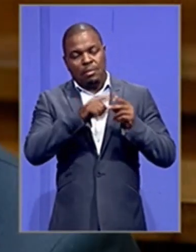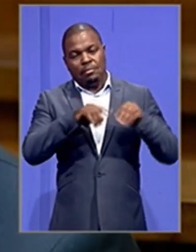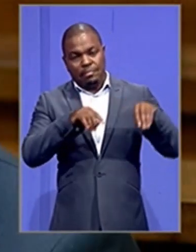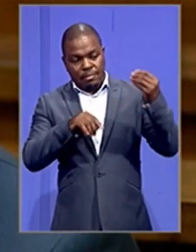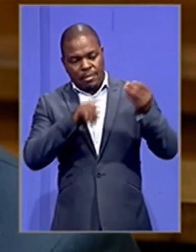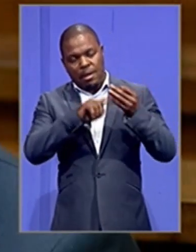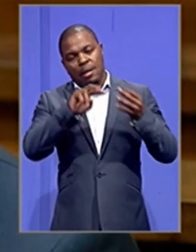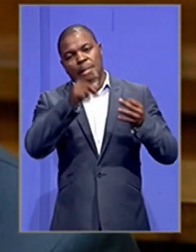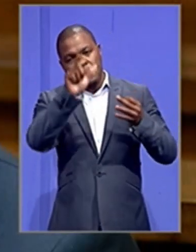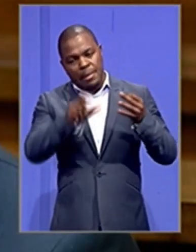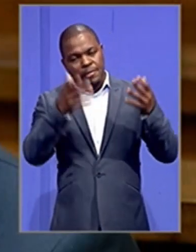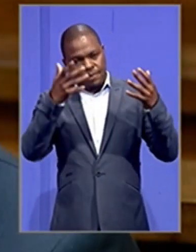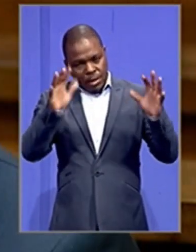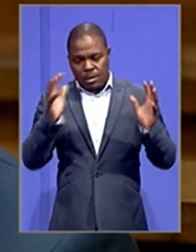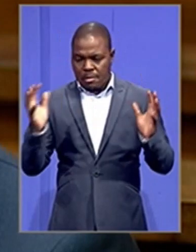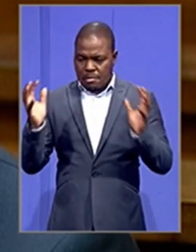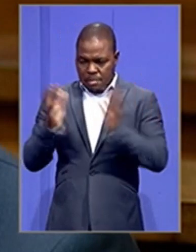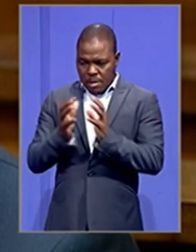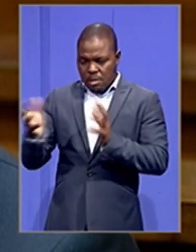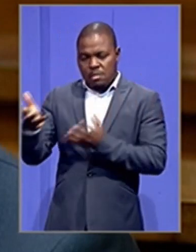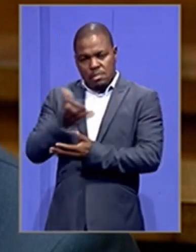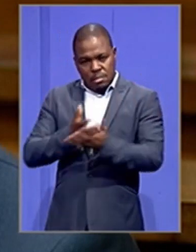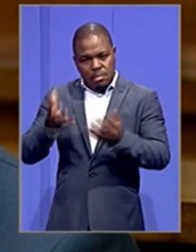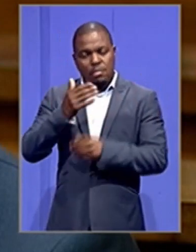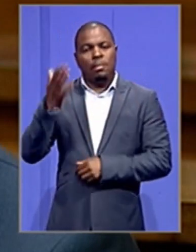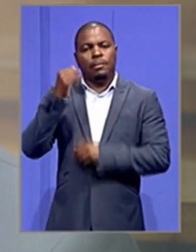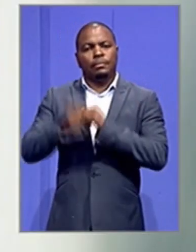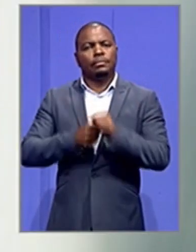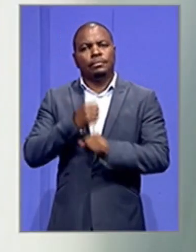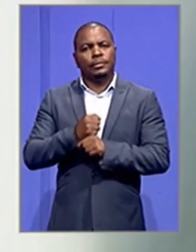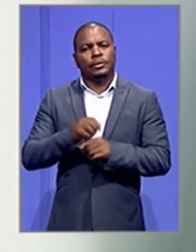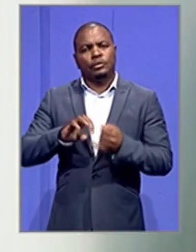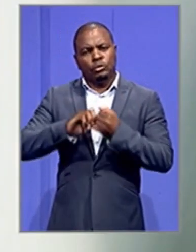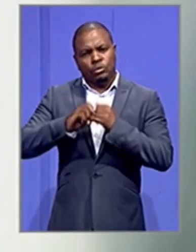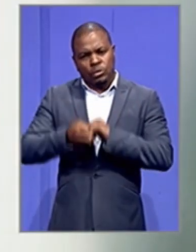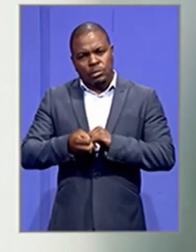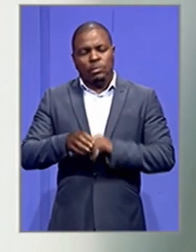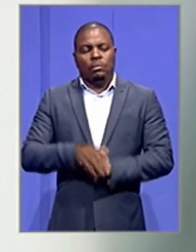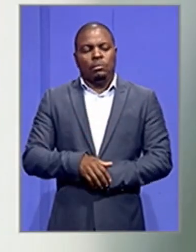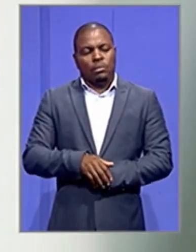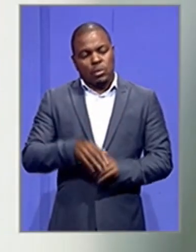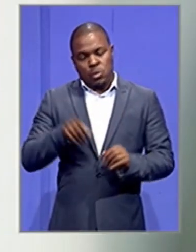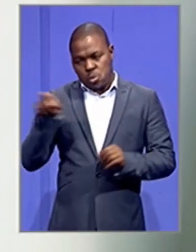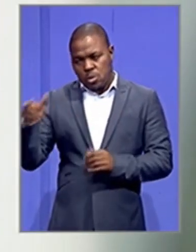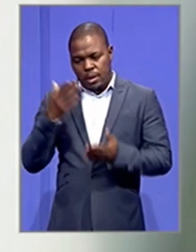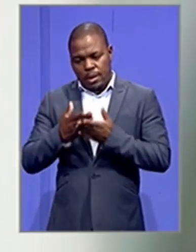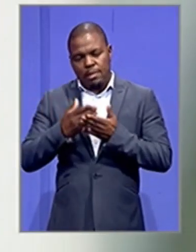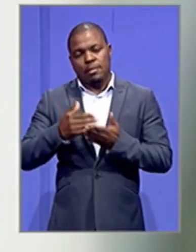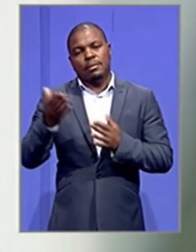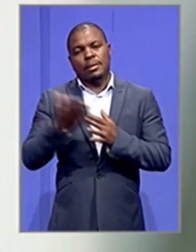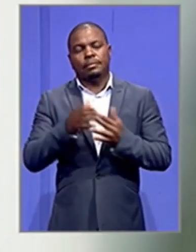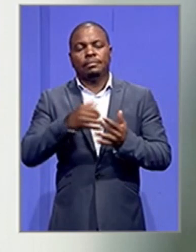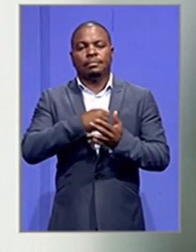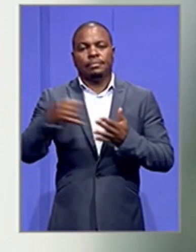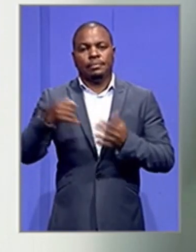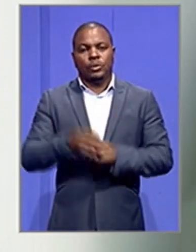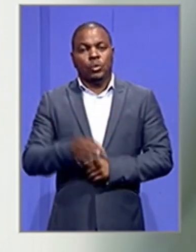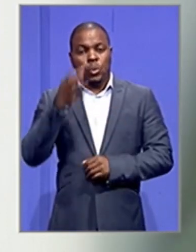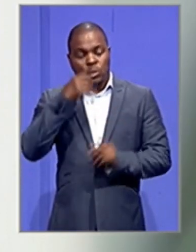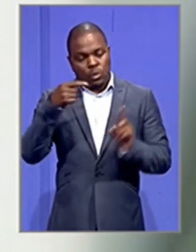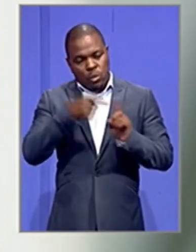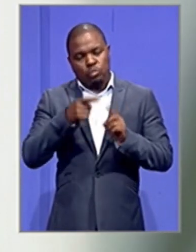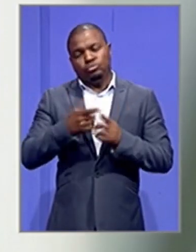motho yo mongwe ba ntse le kopano le ene ngwaga o fetileng go leka gore a tsholole kgetsi. A re molatofadiwa o ne a